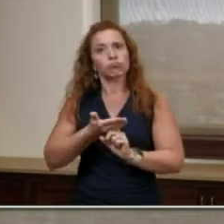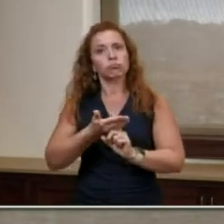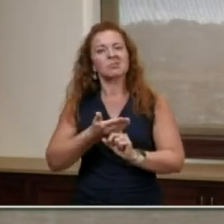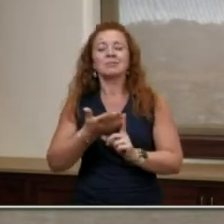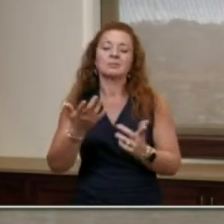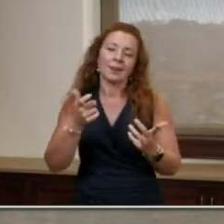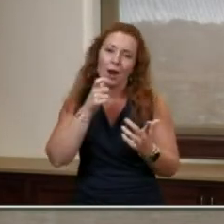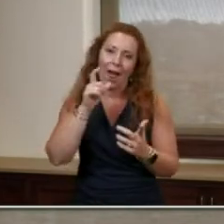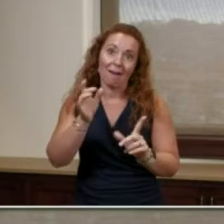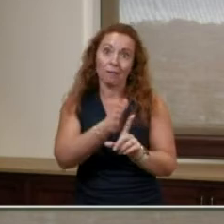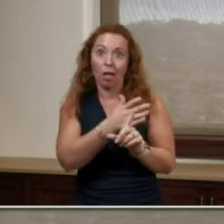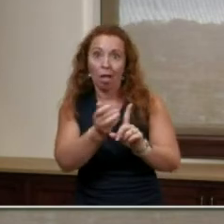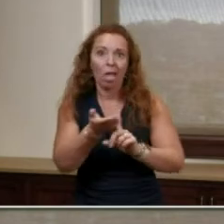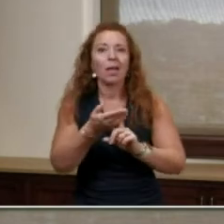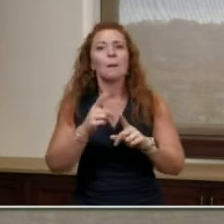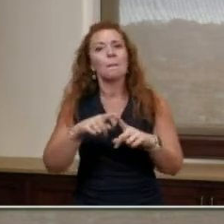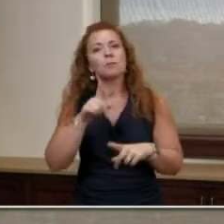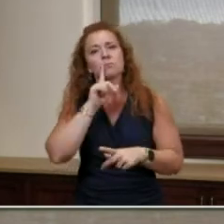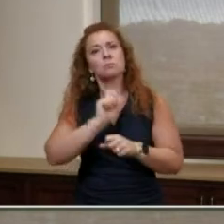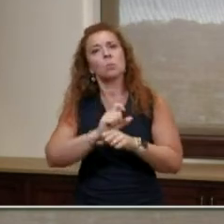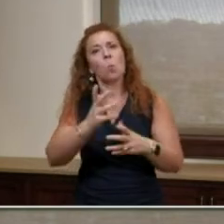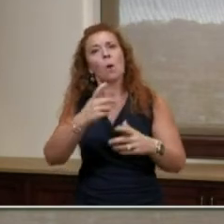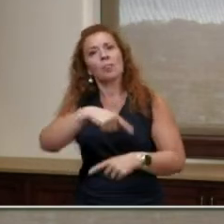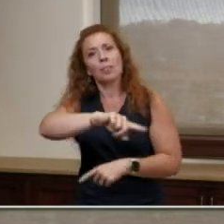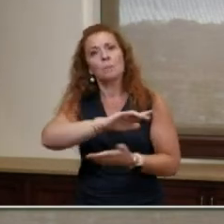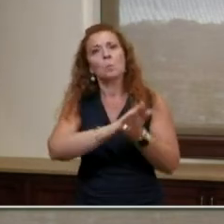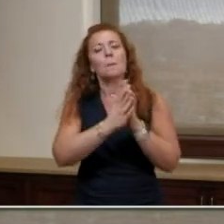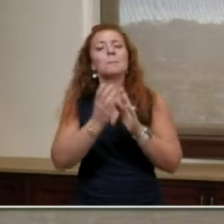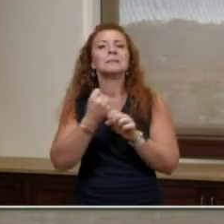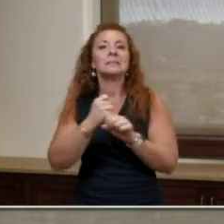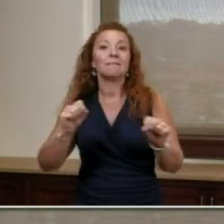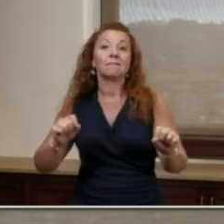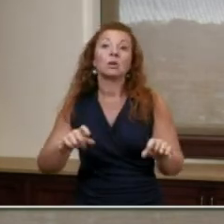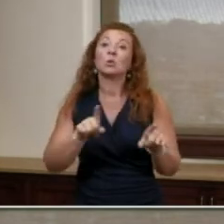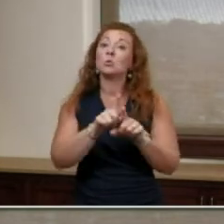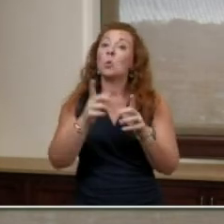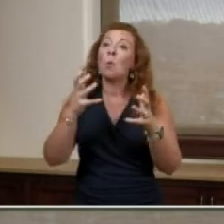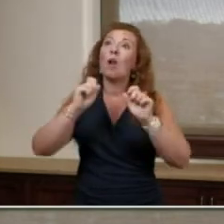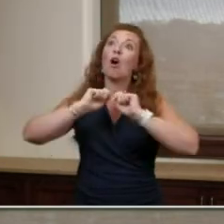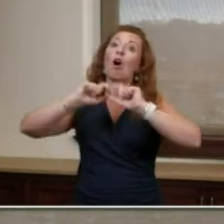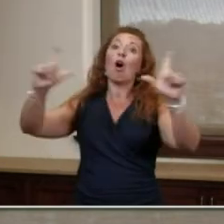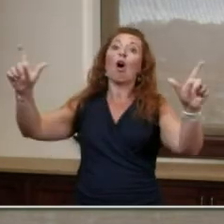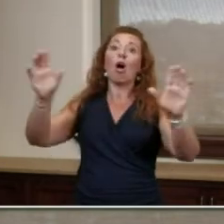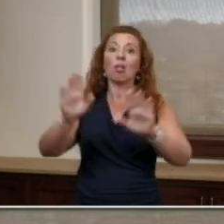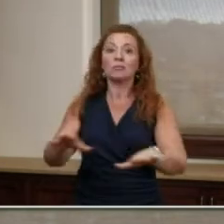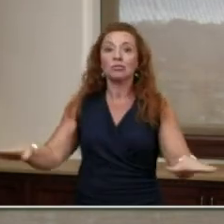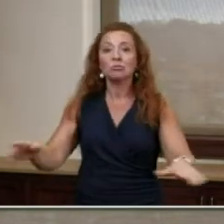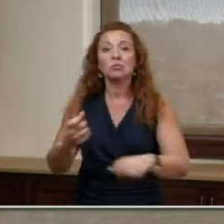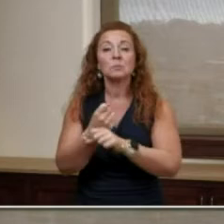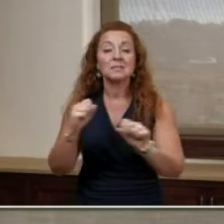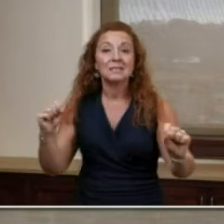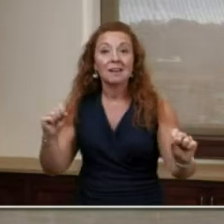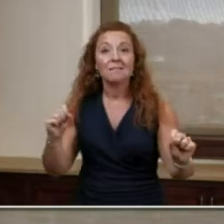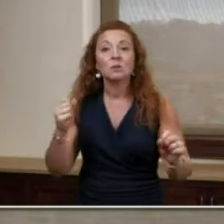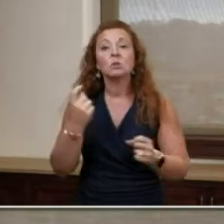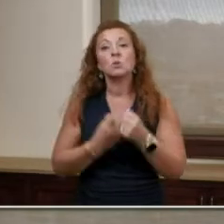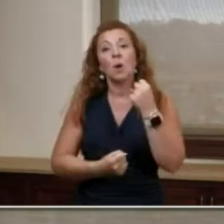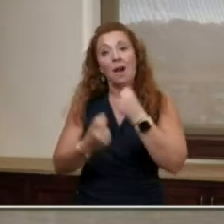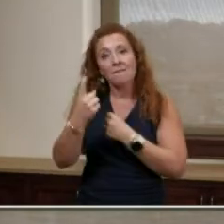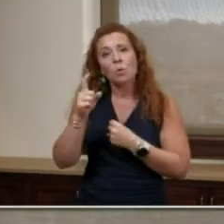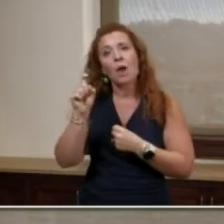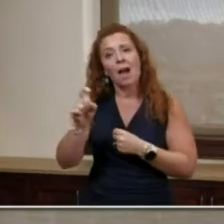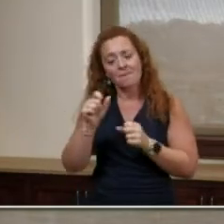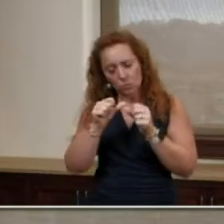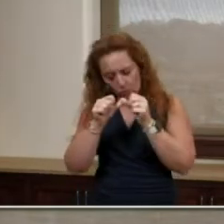didn't take much convincing, but we want them to be safe. But we want all children to be safe. So really all of us need